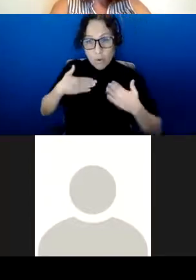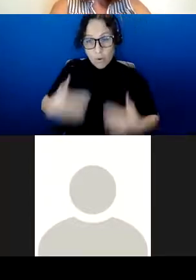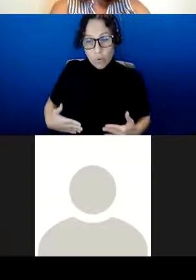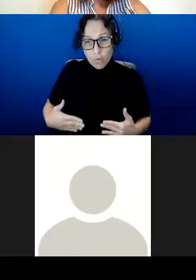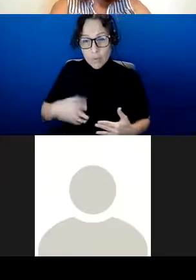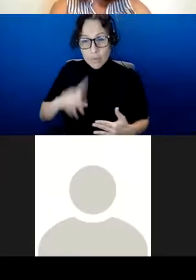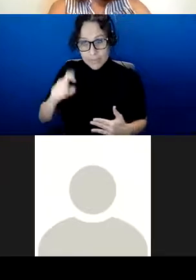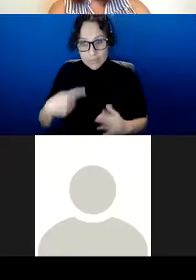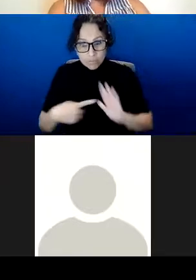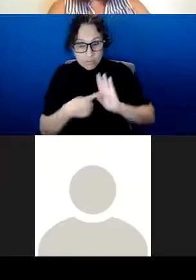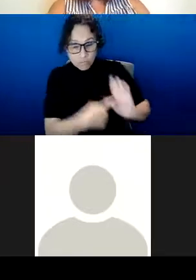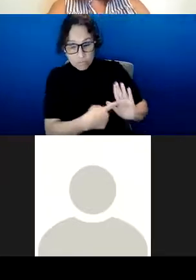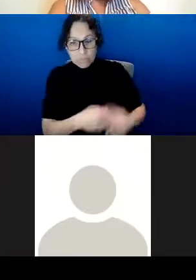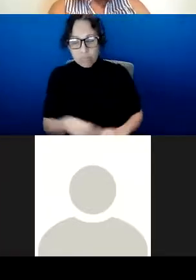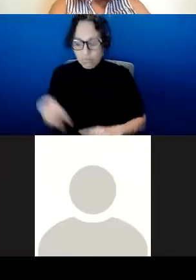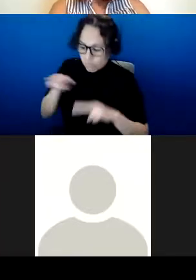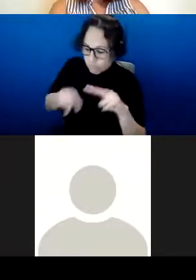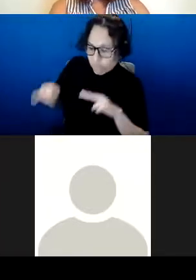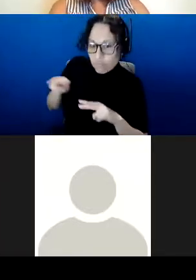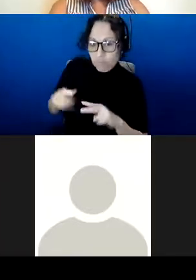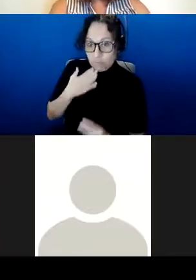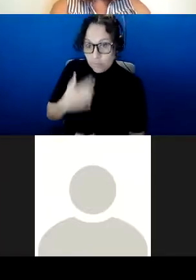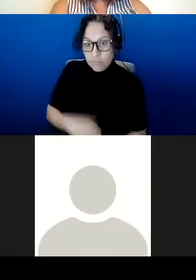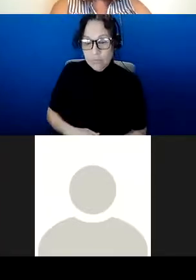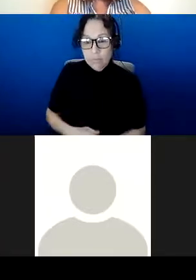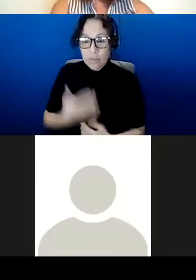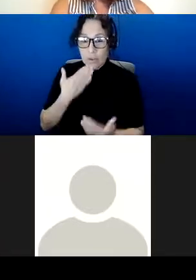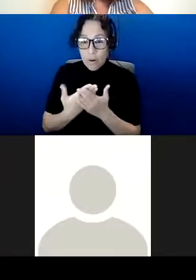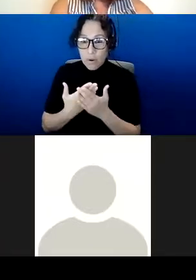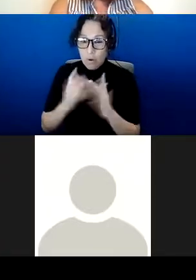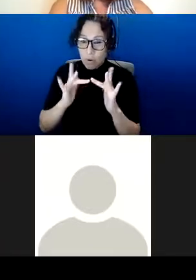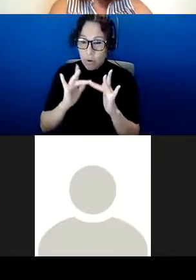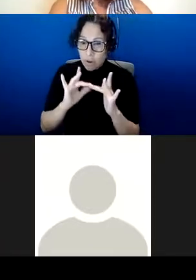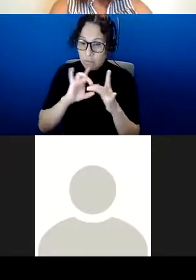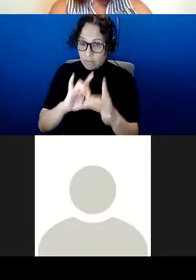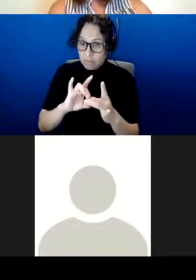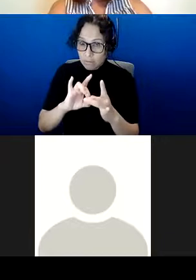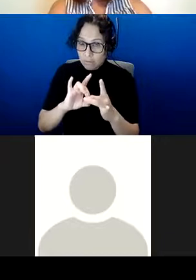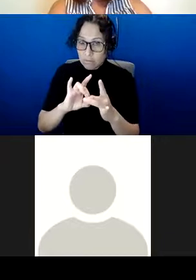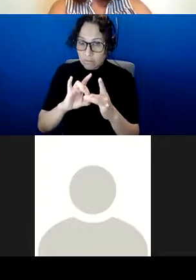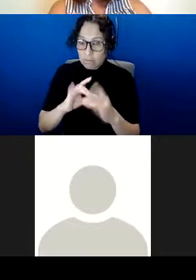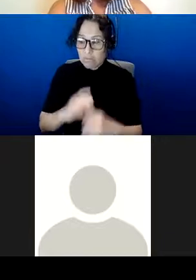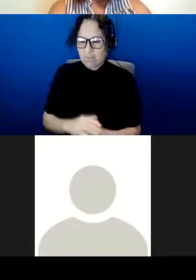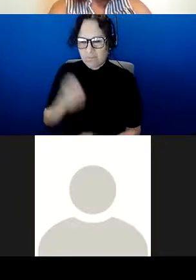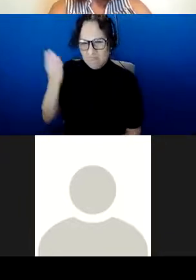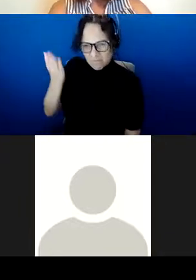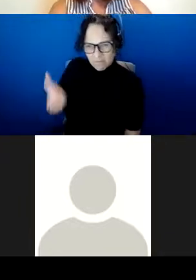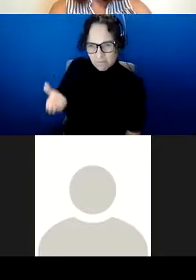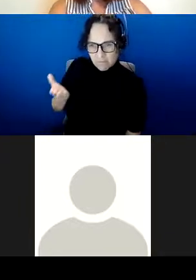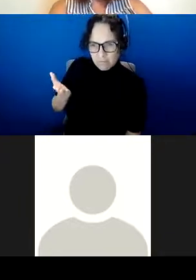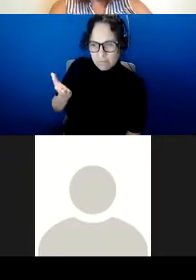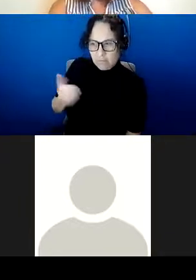be examined. A reliable internet connection. Let's look at this information a little bit